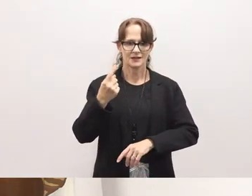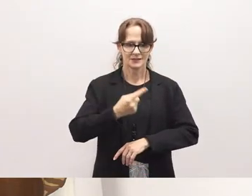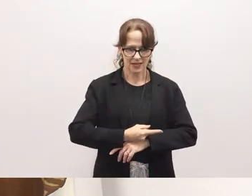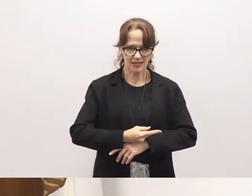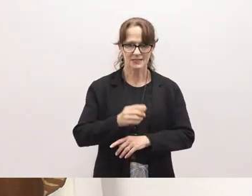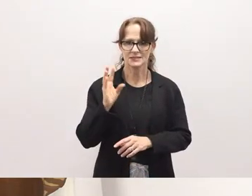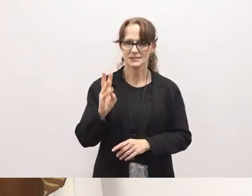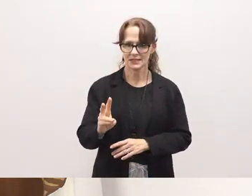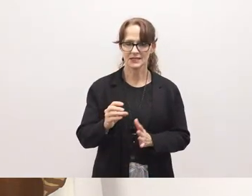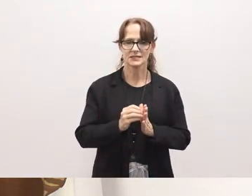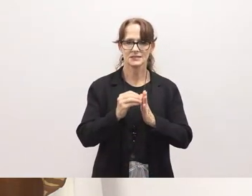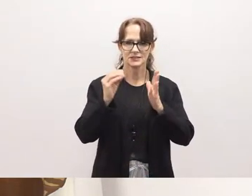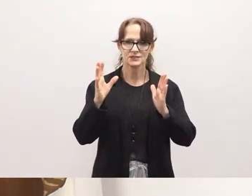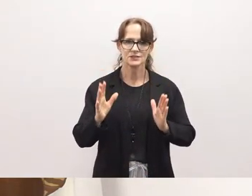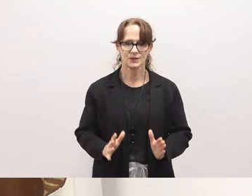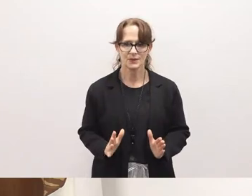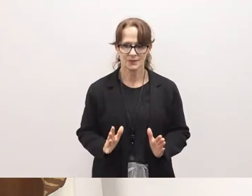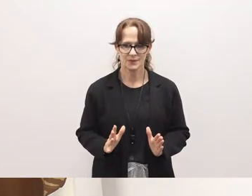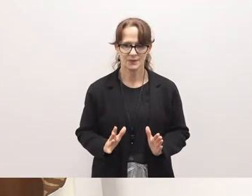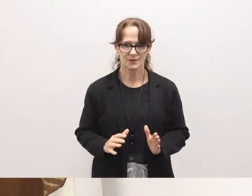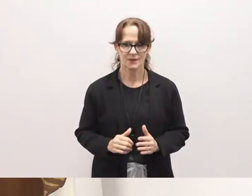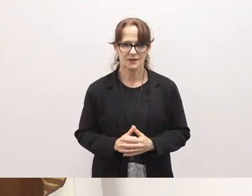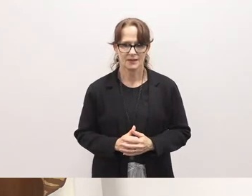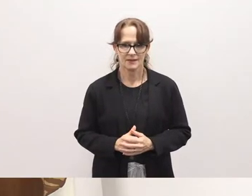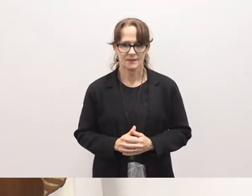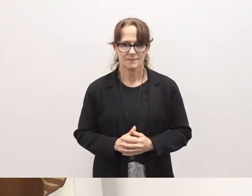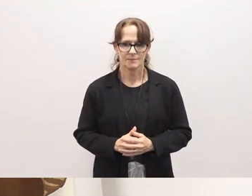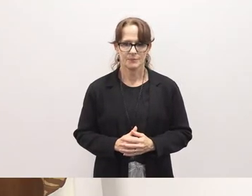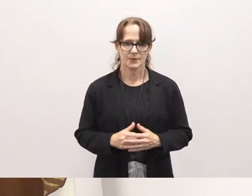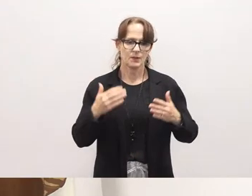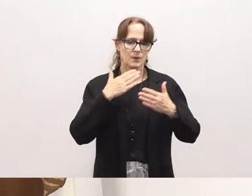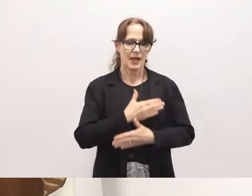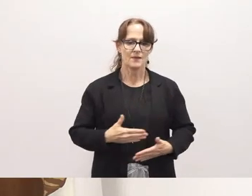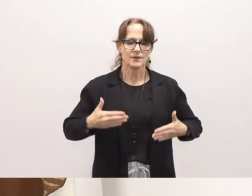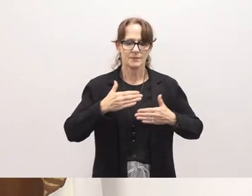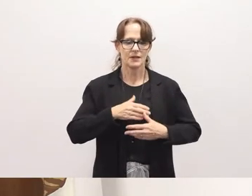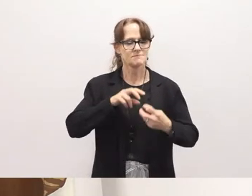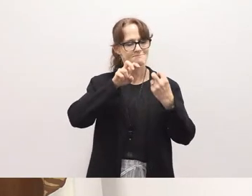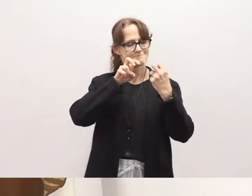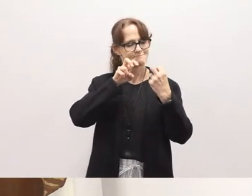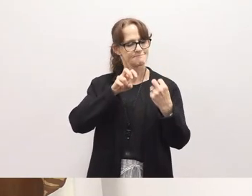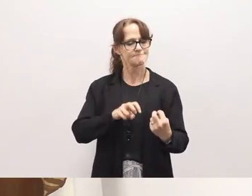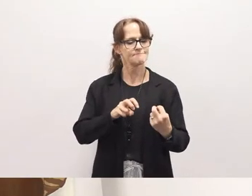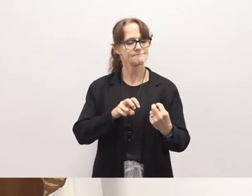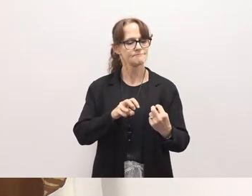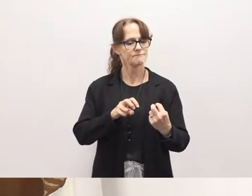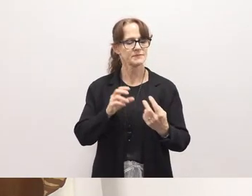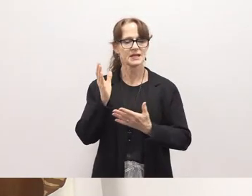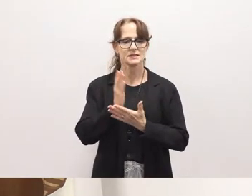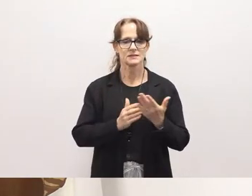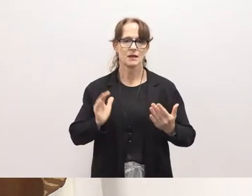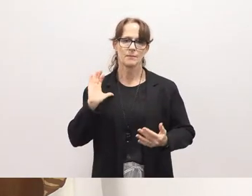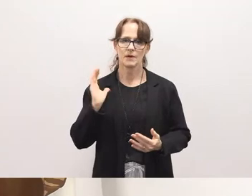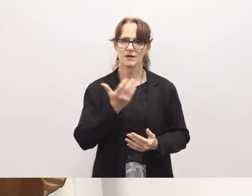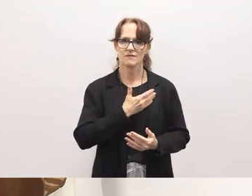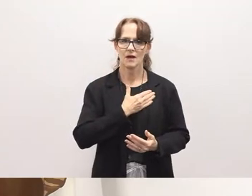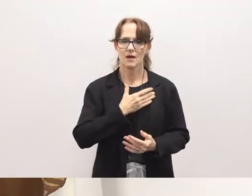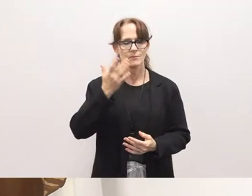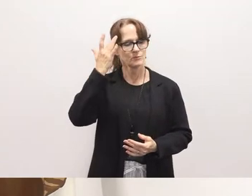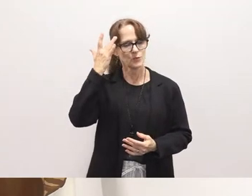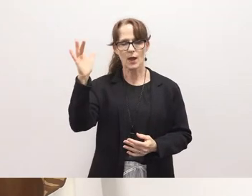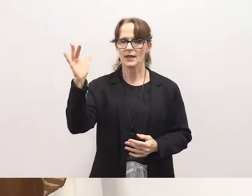six students. We had the pleasure of sitting down with some of our